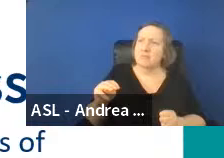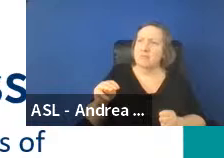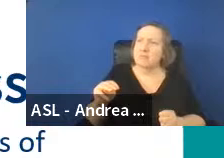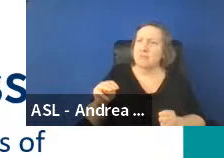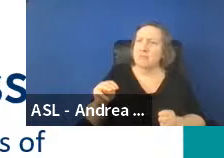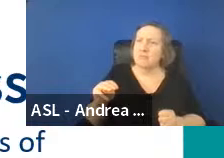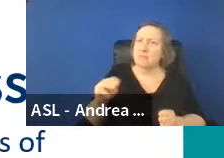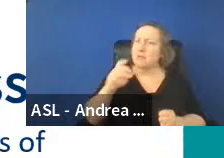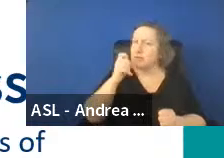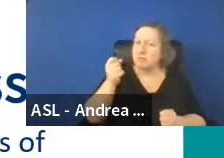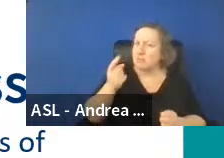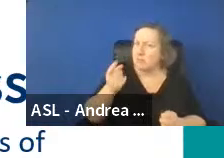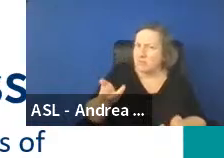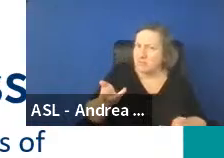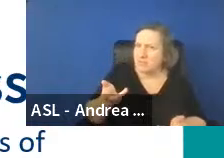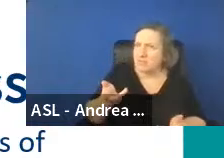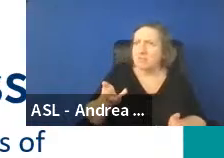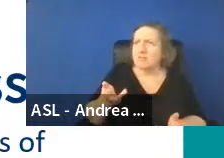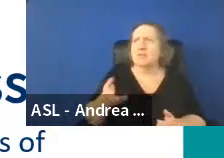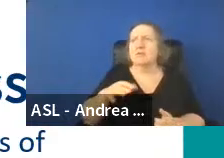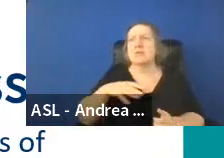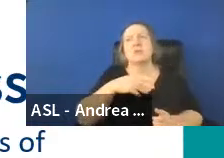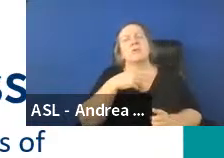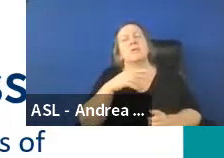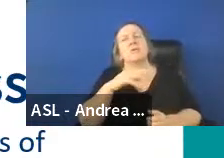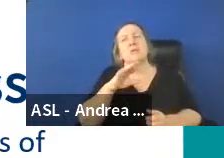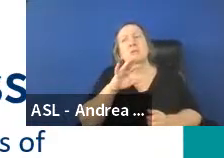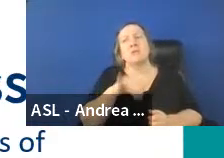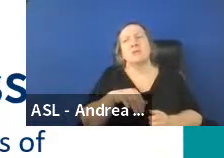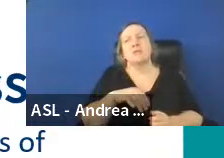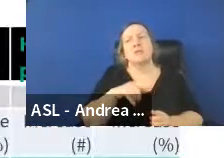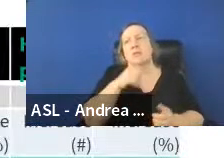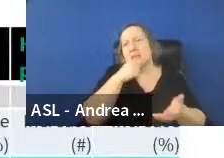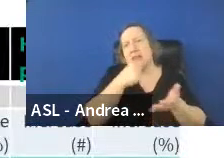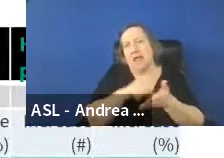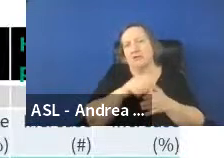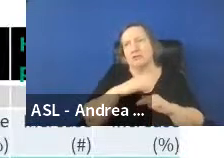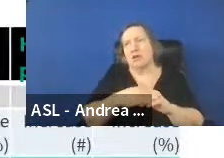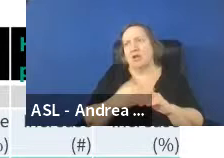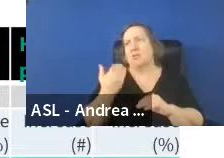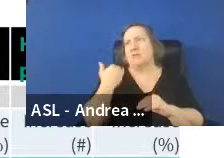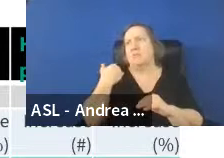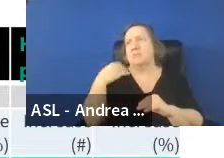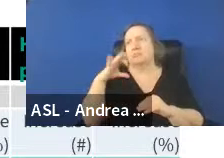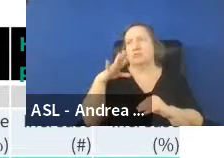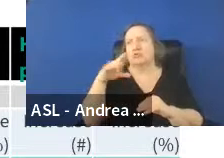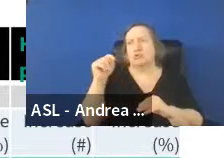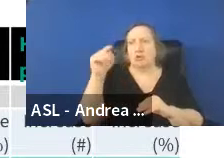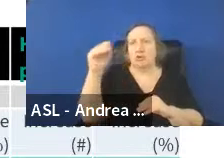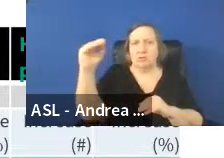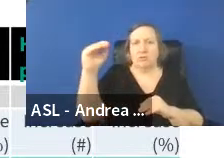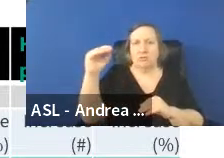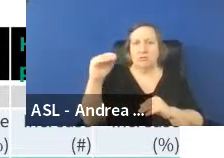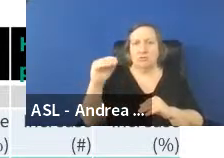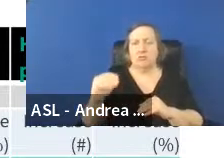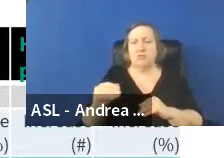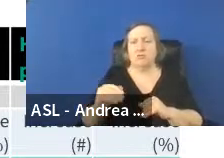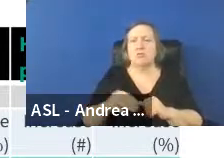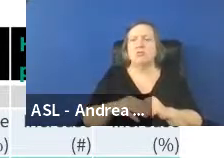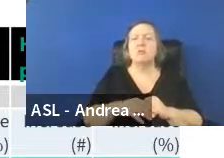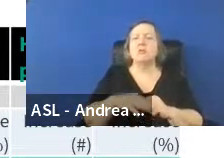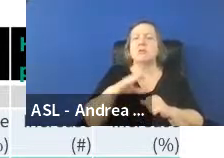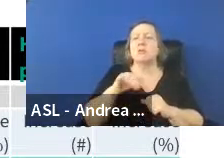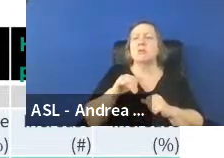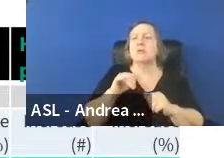you lost me a little. Those HJ, those just the letters on the previous charts. They're